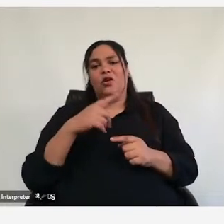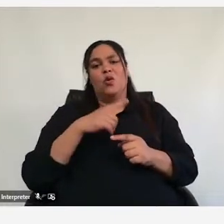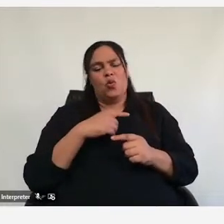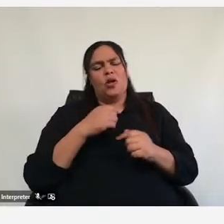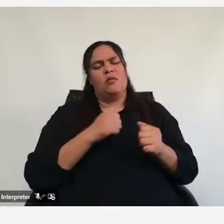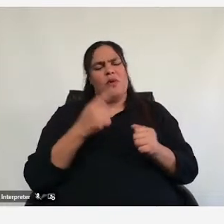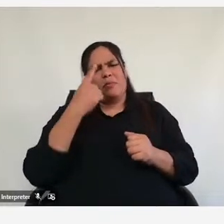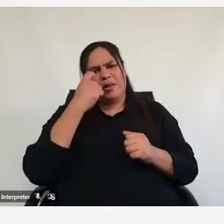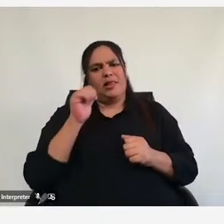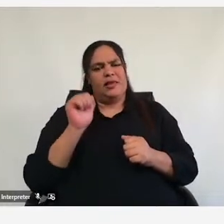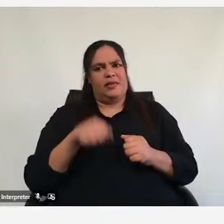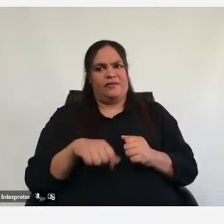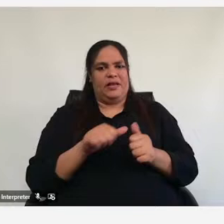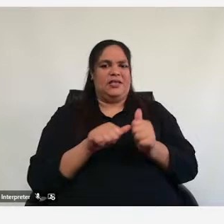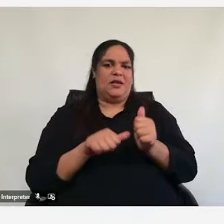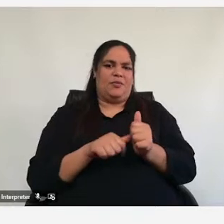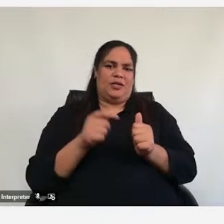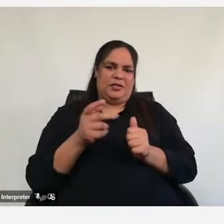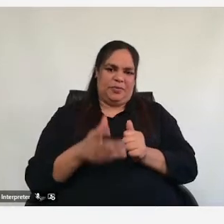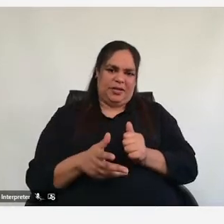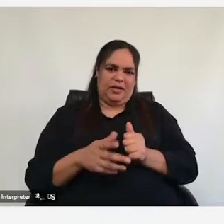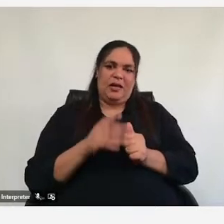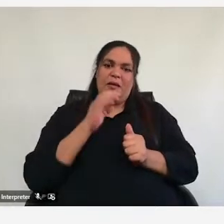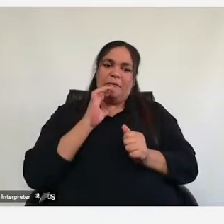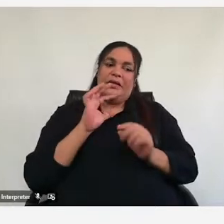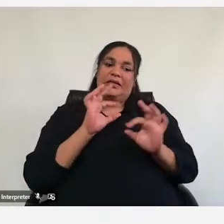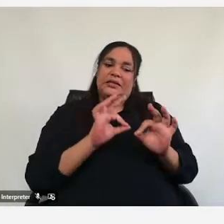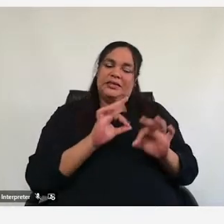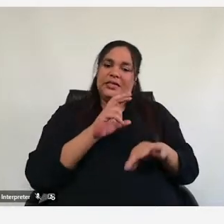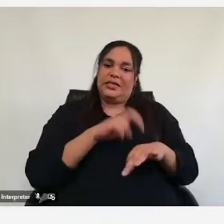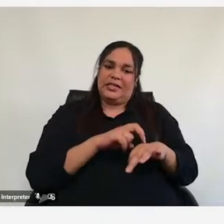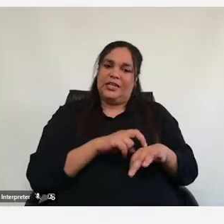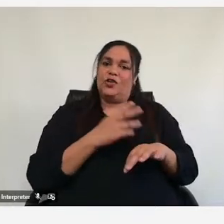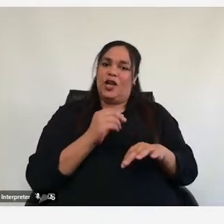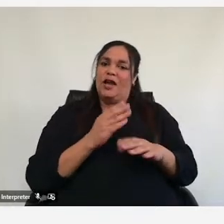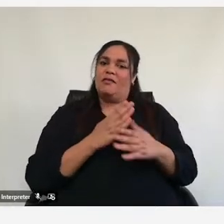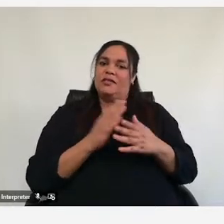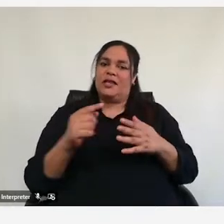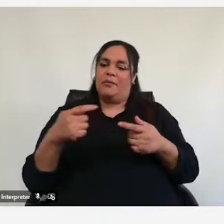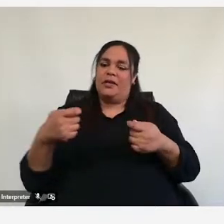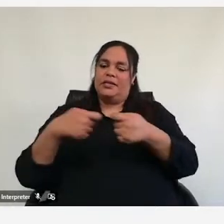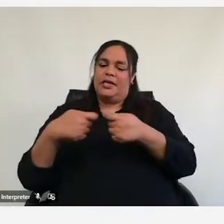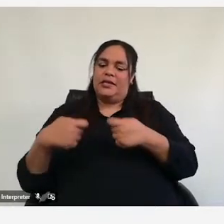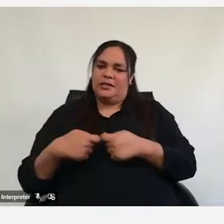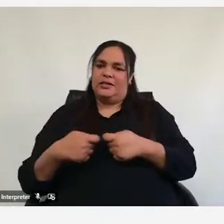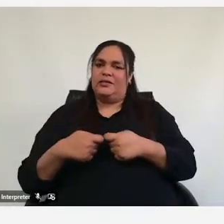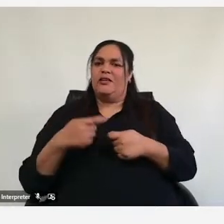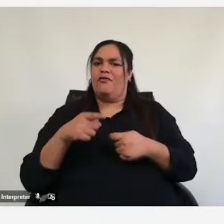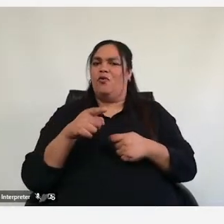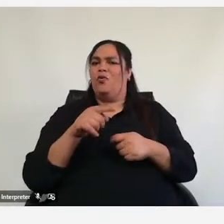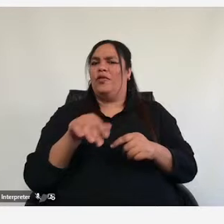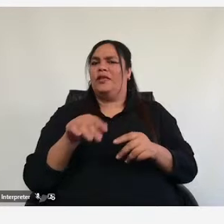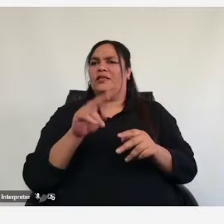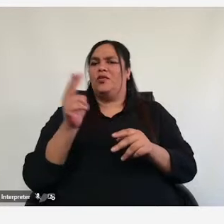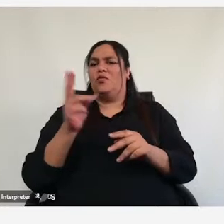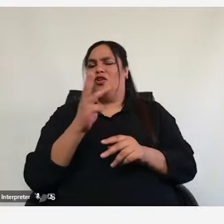believe, Deputy Speaker, that there must be certain incentives for these neighborhood